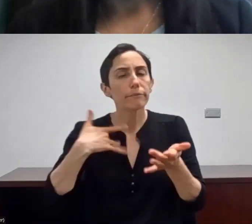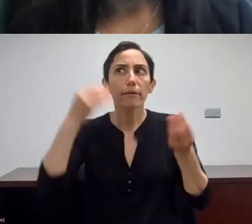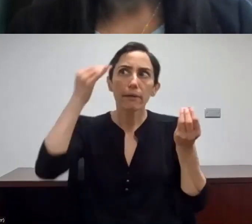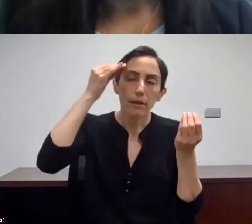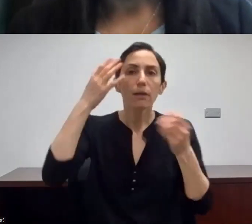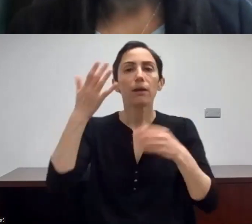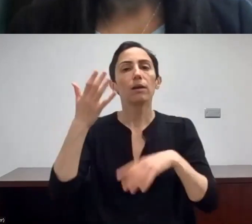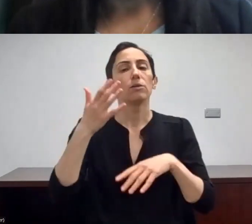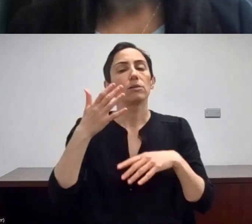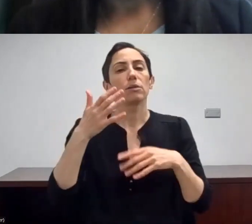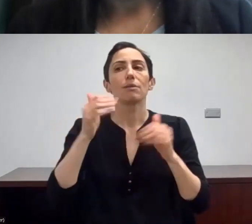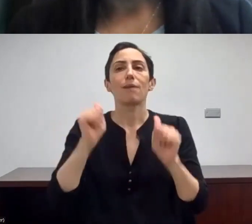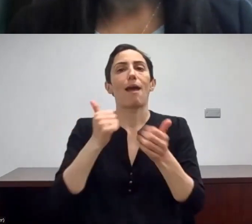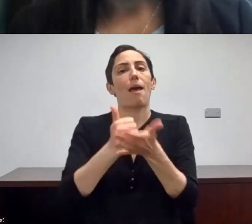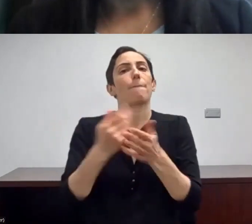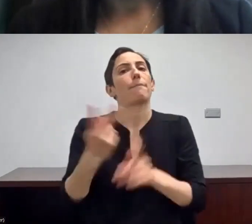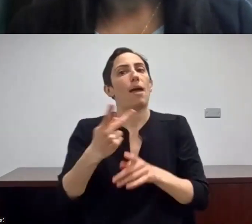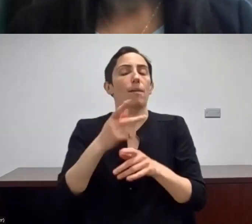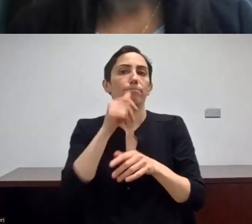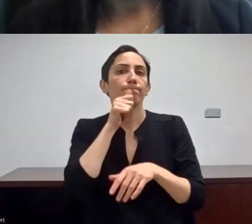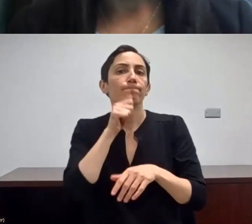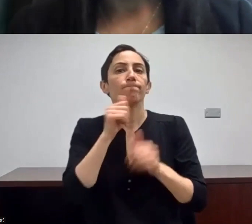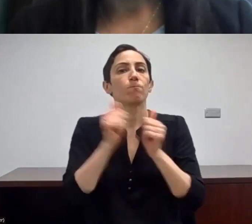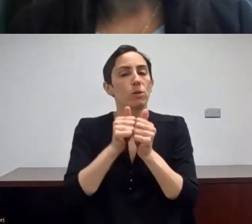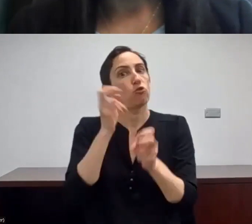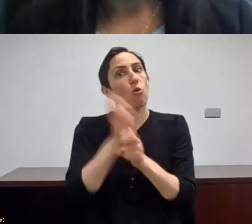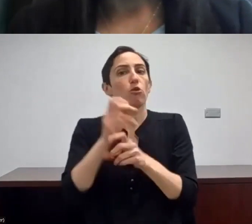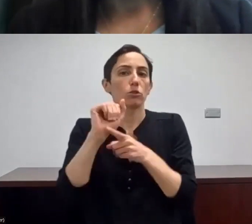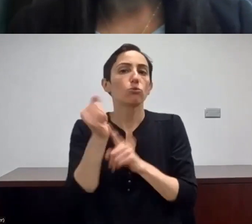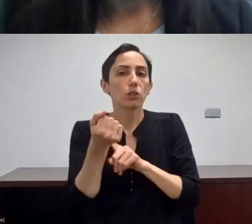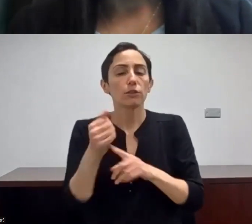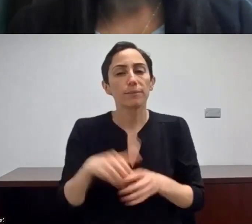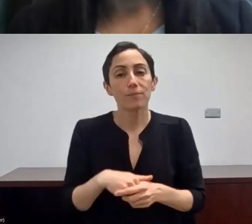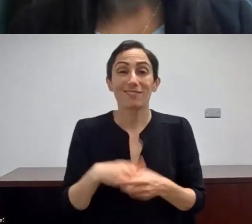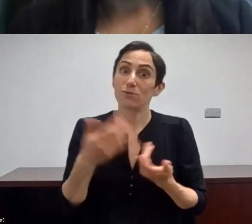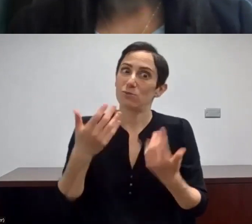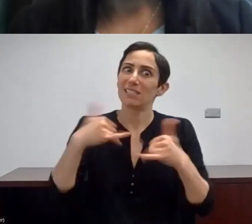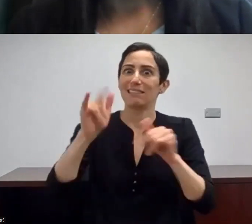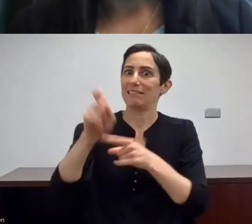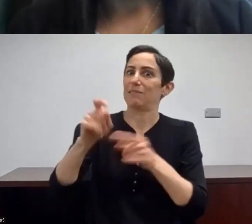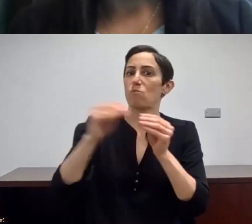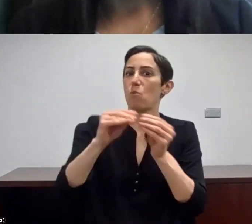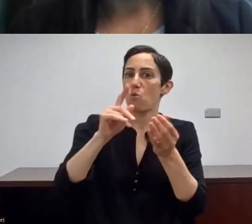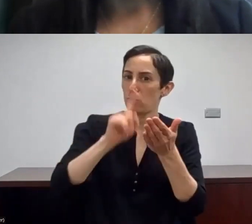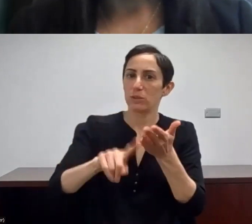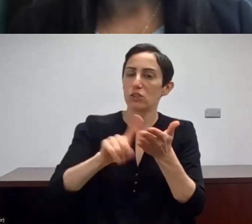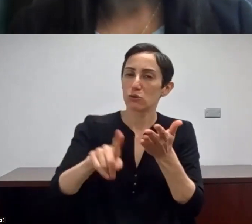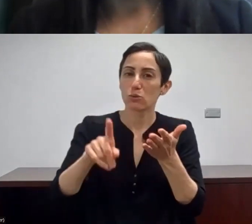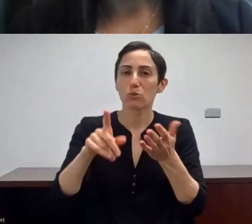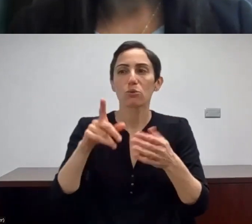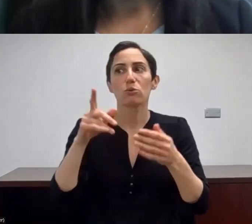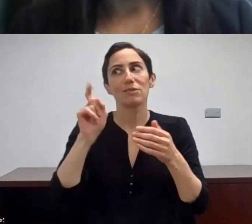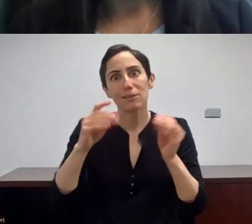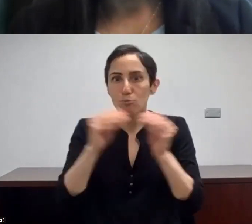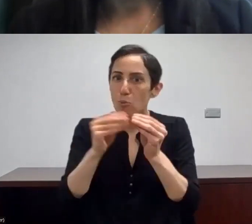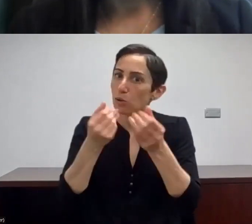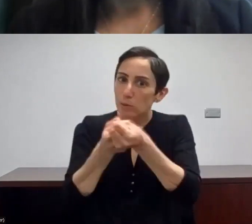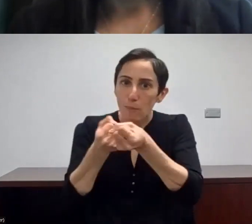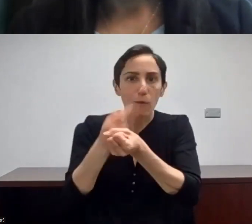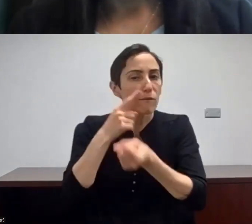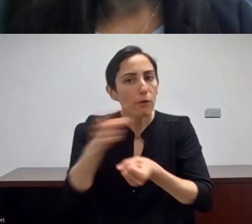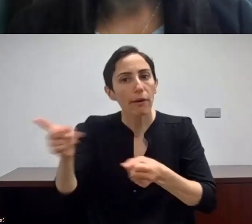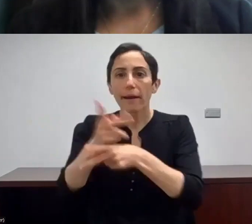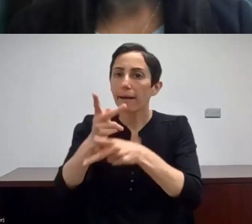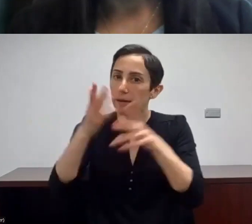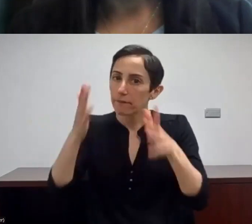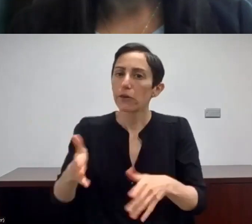need. We wish things were better. I'm not sure there's defined support. We will